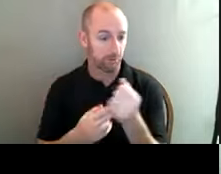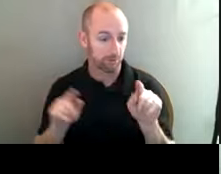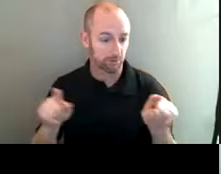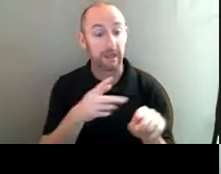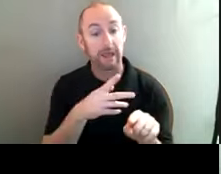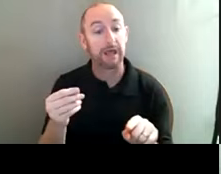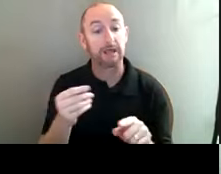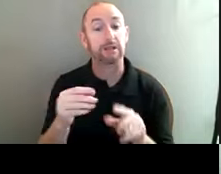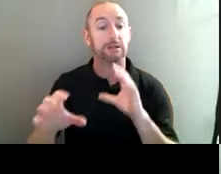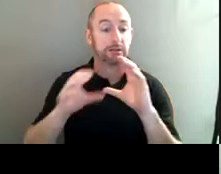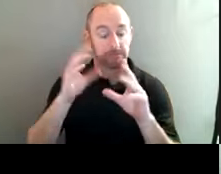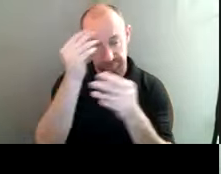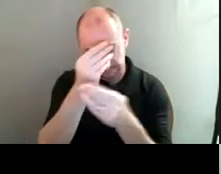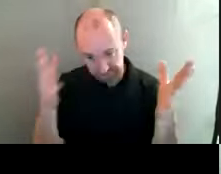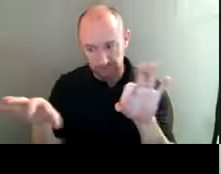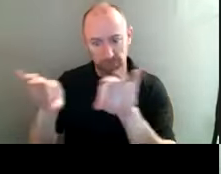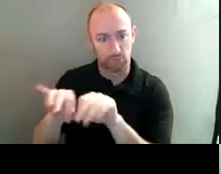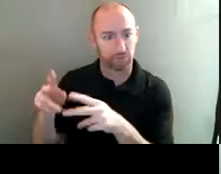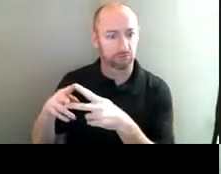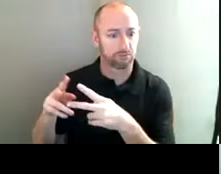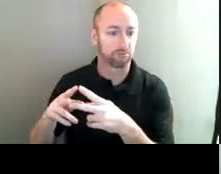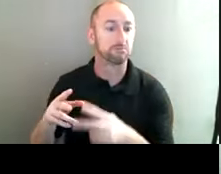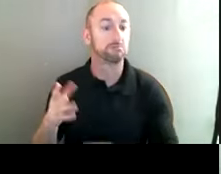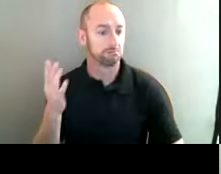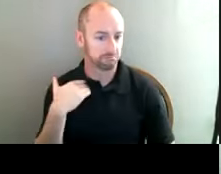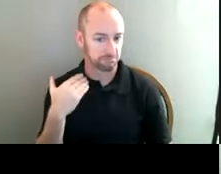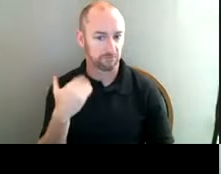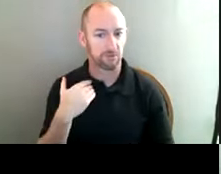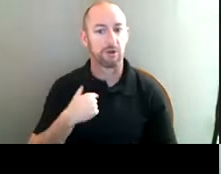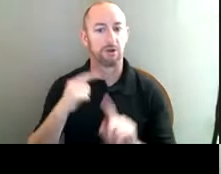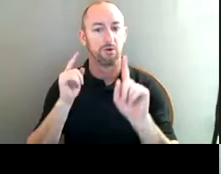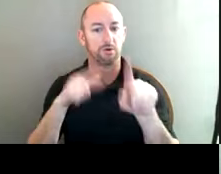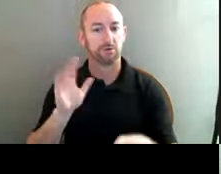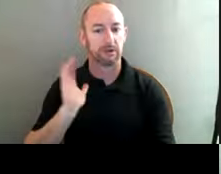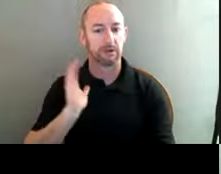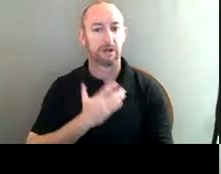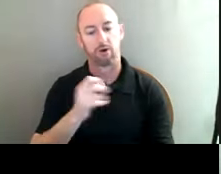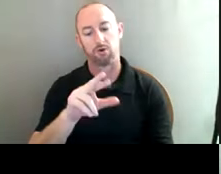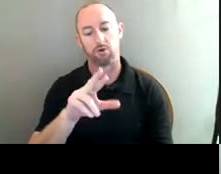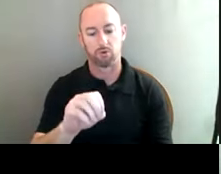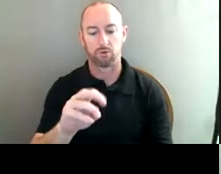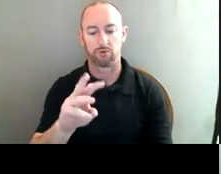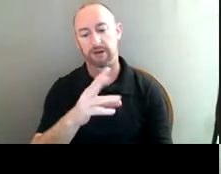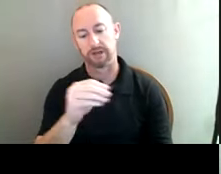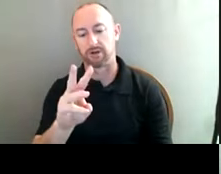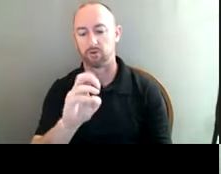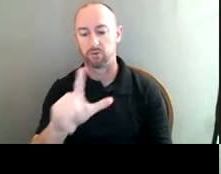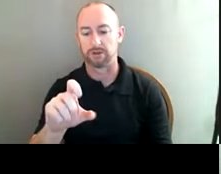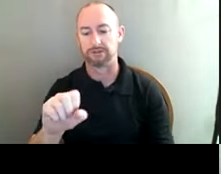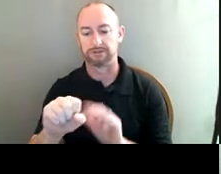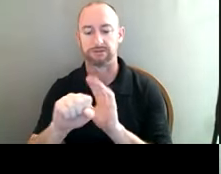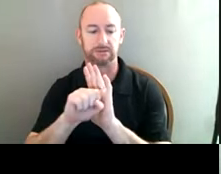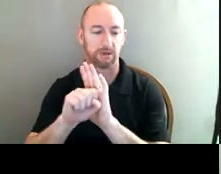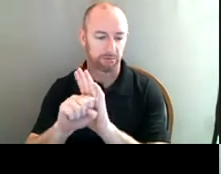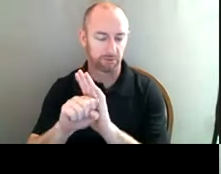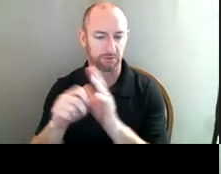communicate the importance of those to a lot of people. I've been at URL, which is our core and well sample facility, with people